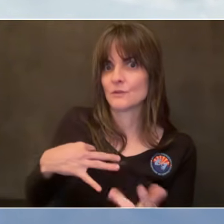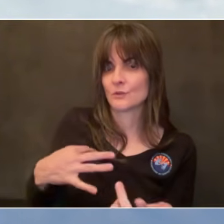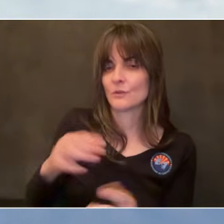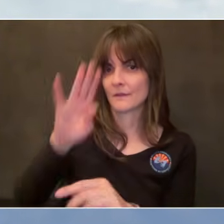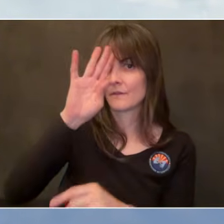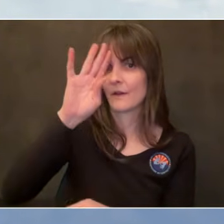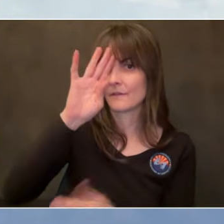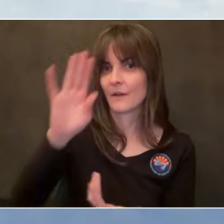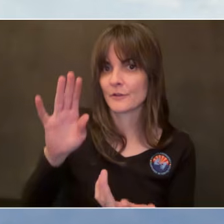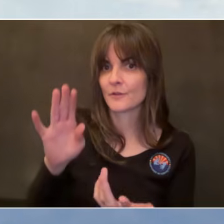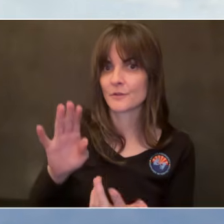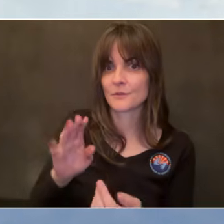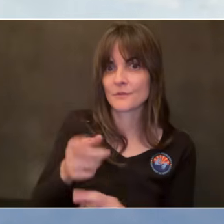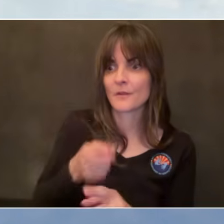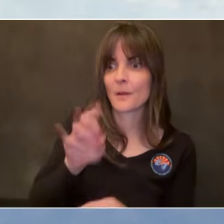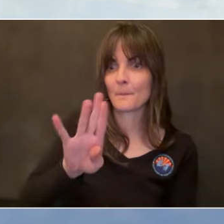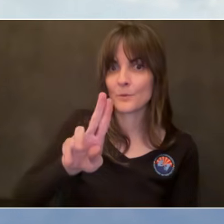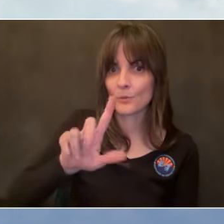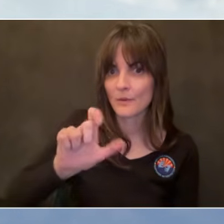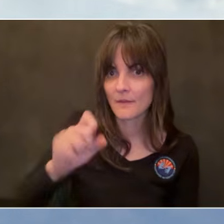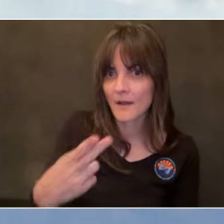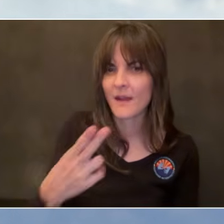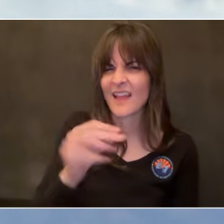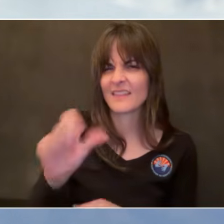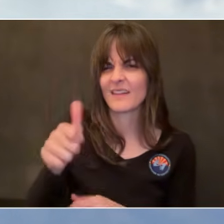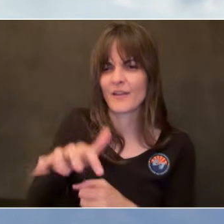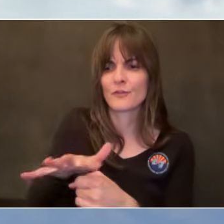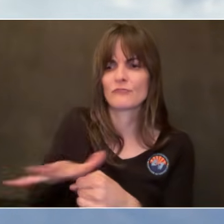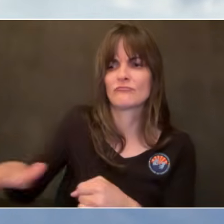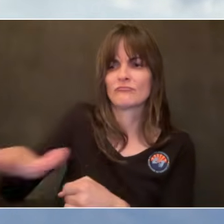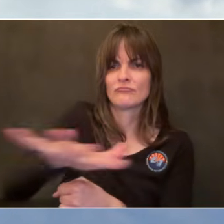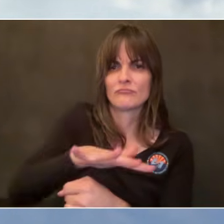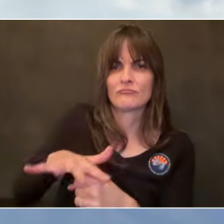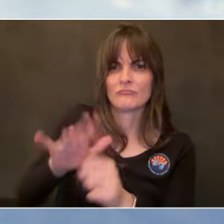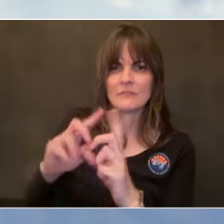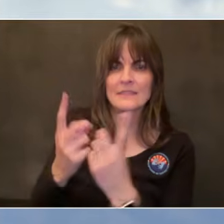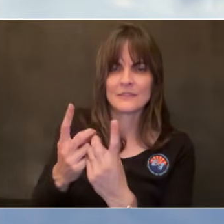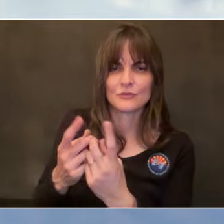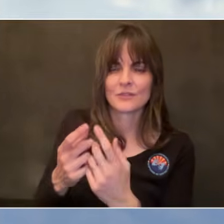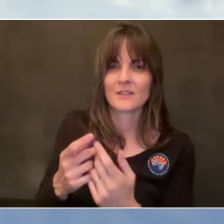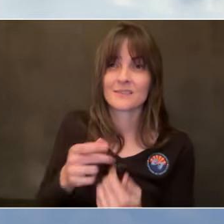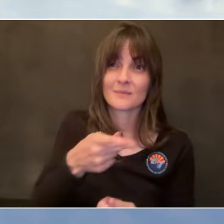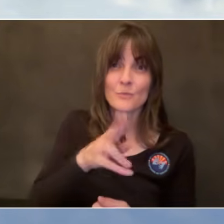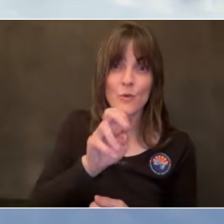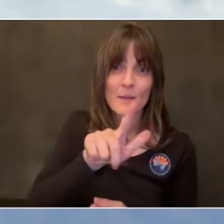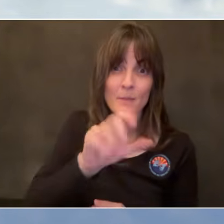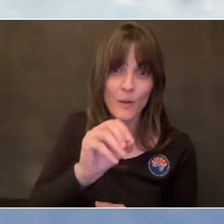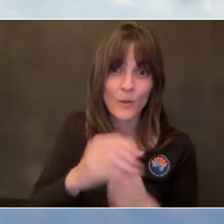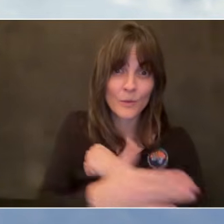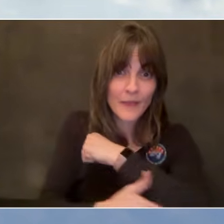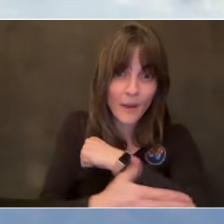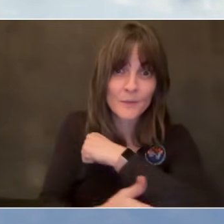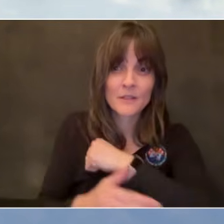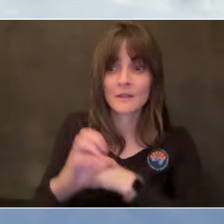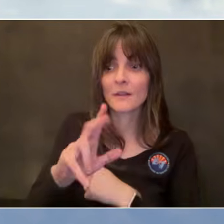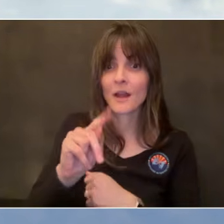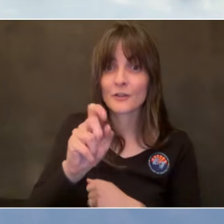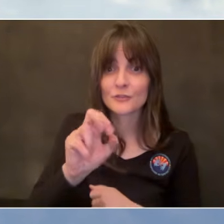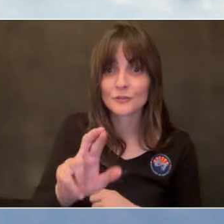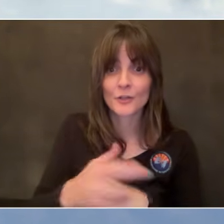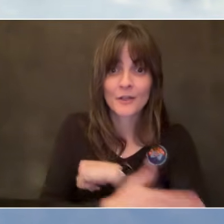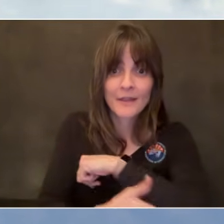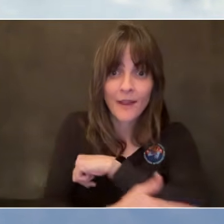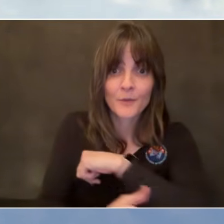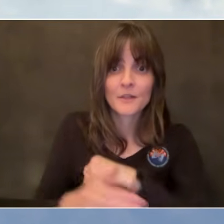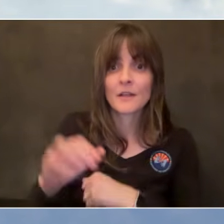firefighters that Beulah and the surrounding districts have who came in to help us, as well as everyone in Pueblo County and even Custer